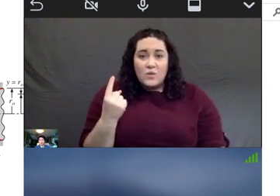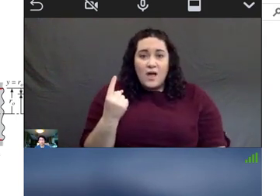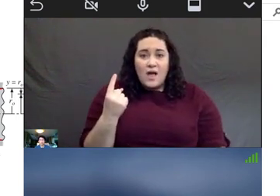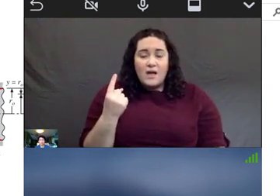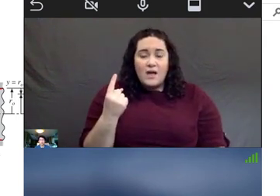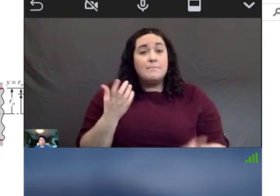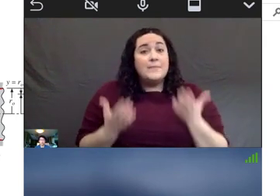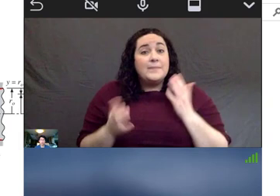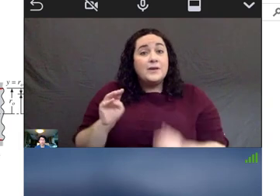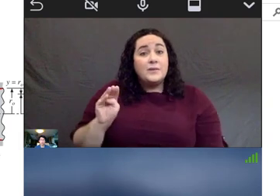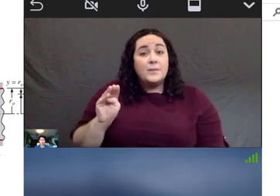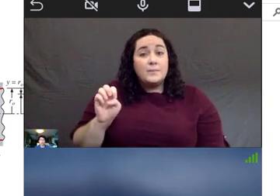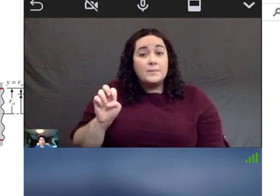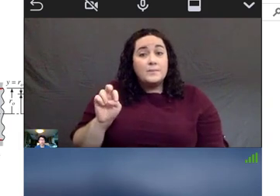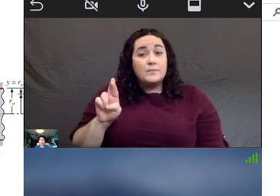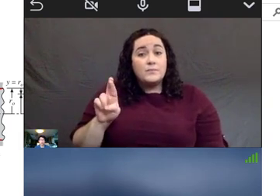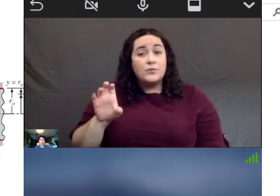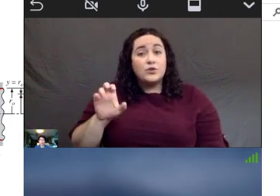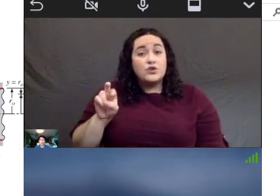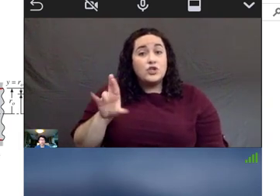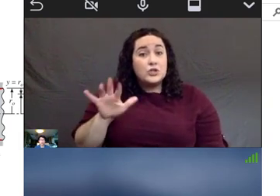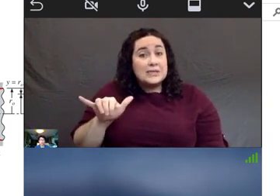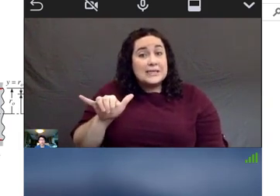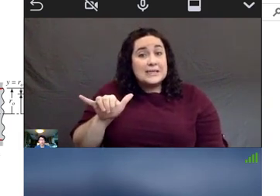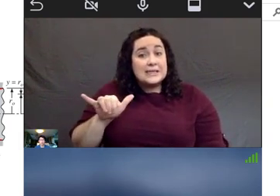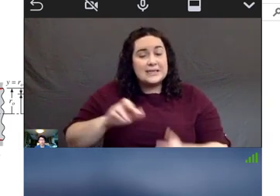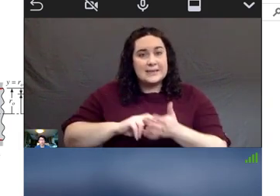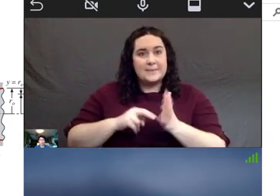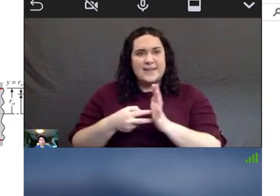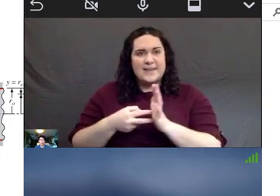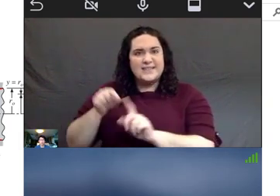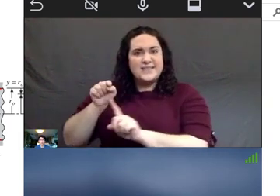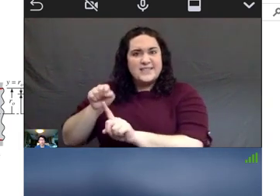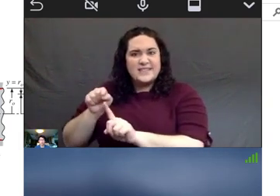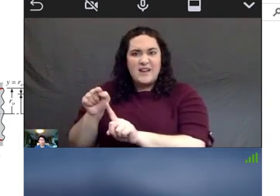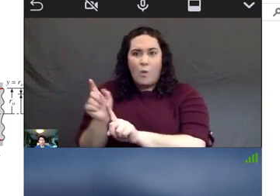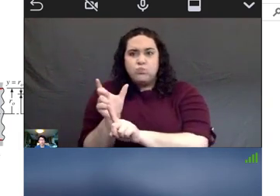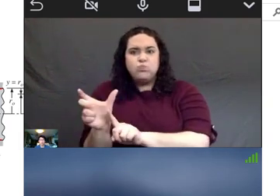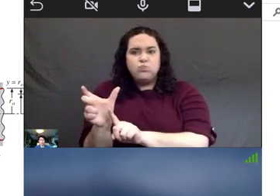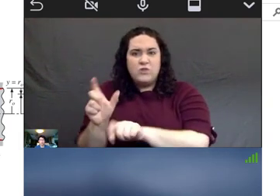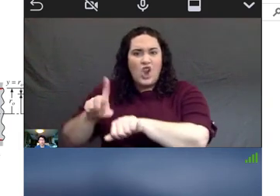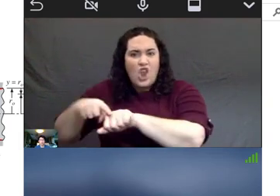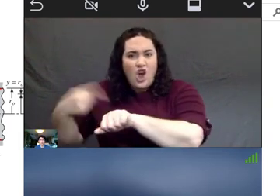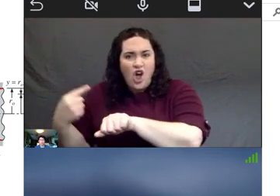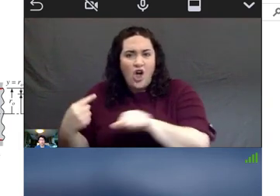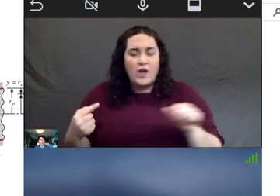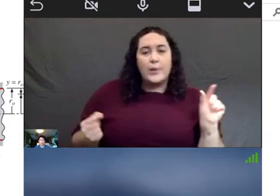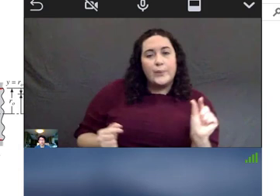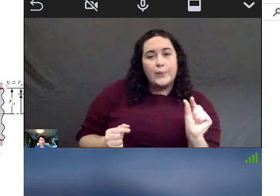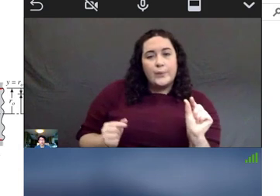larger entrance length for the hydrodynamic case when compared to the thermal case.